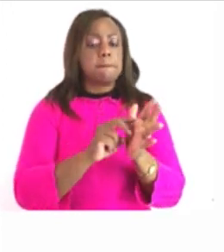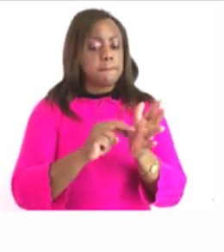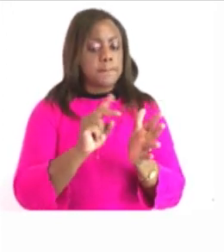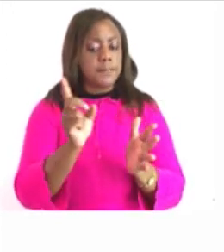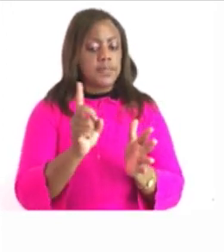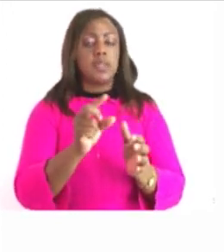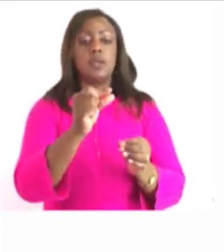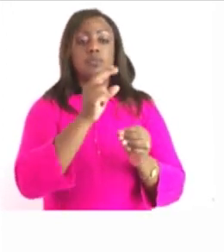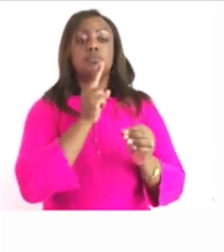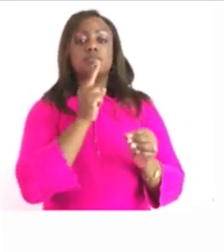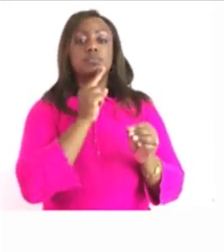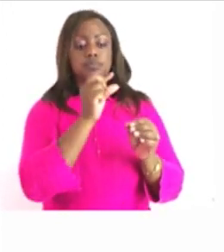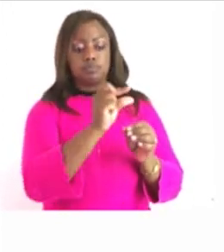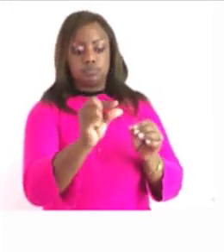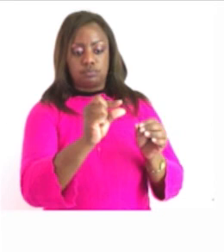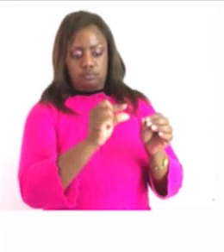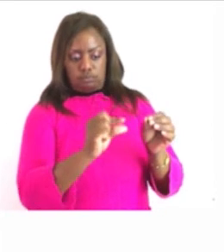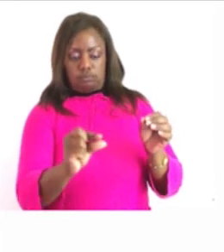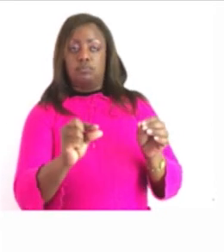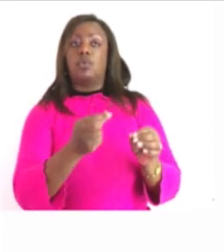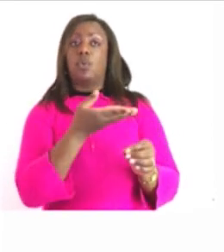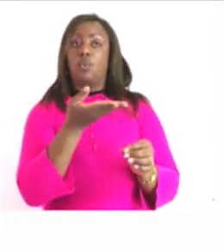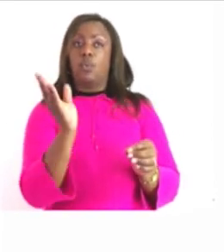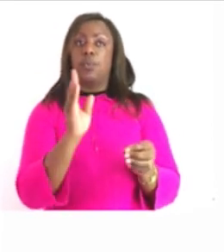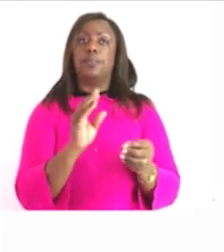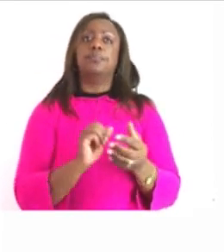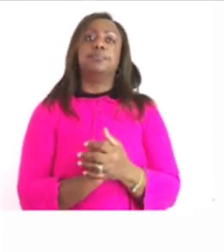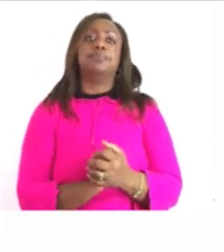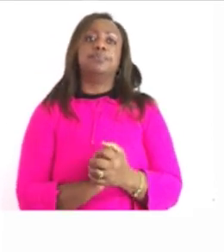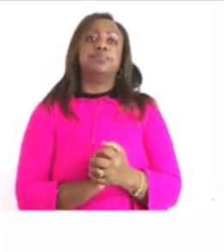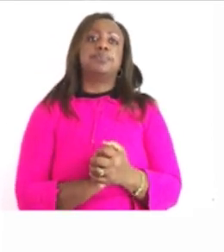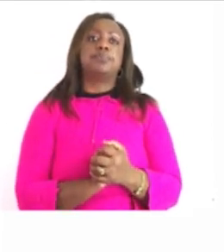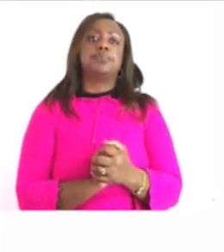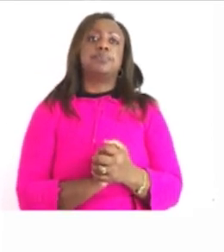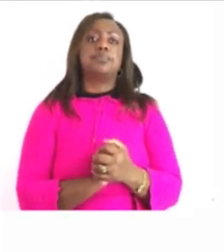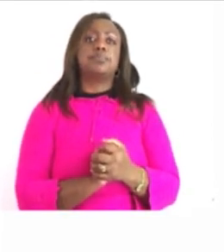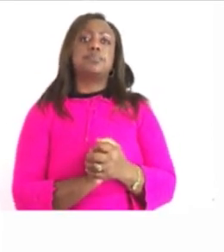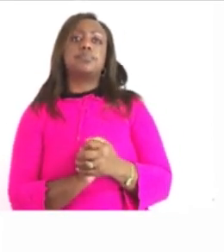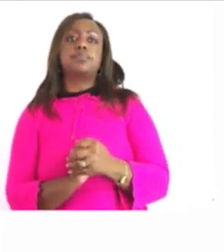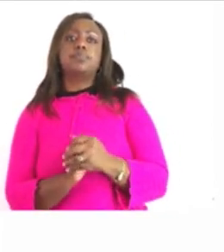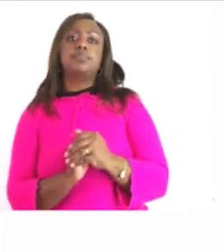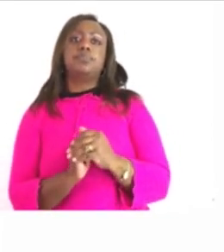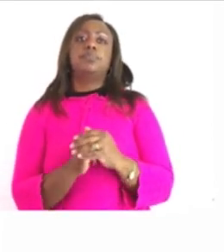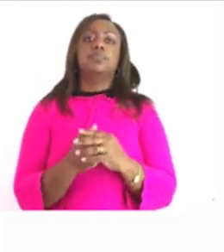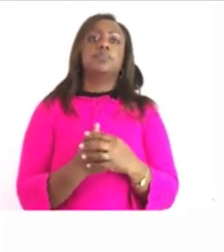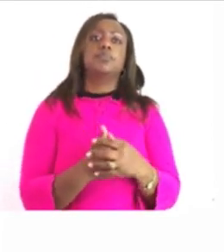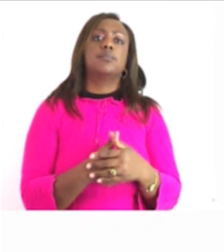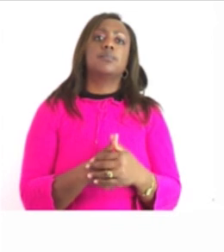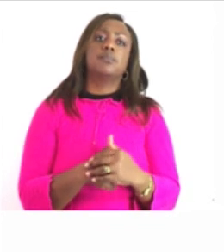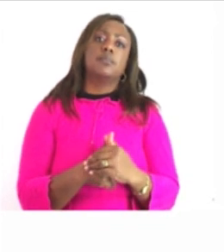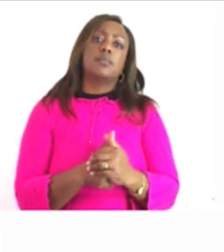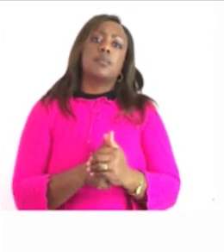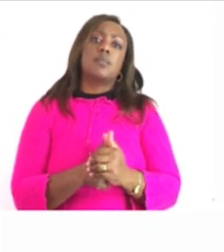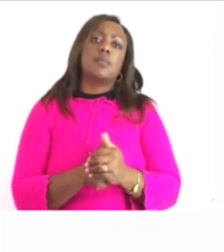out. Explain all the details, all the spots, all the points that air have to pass until it goes where it has to go and until it comes out,